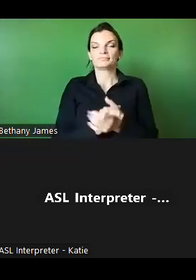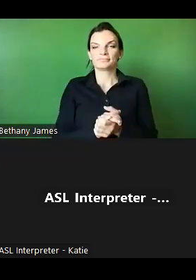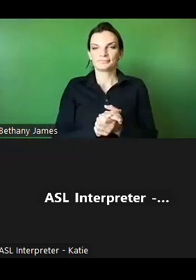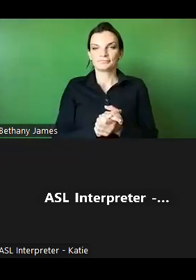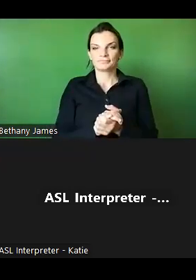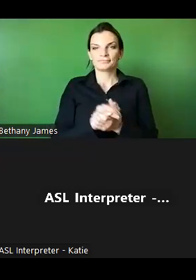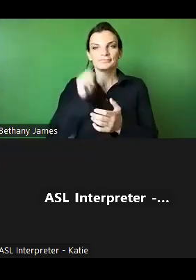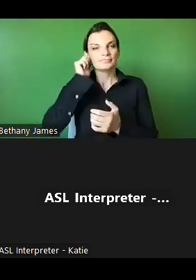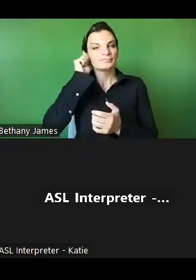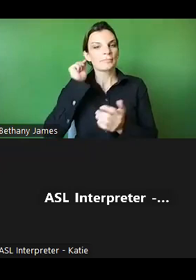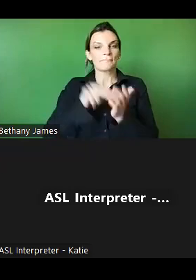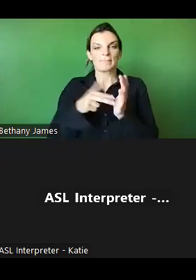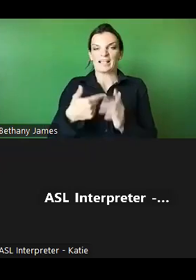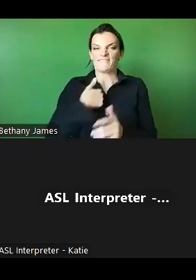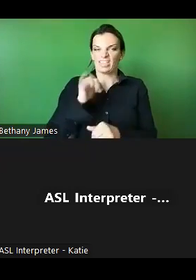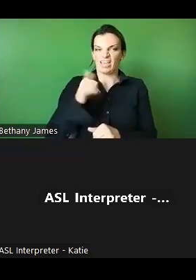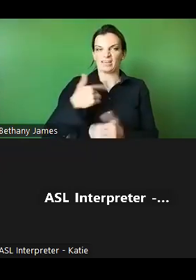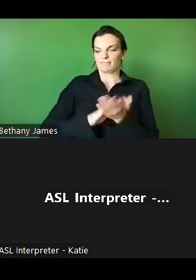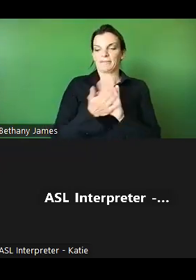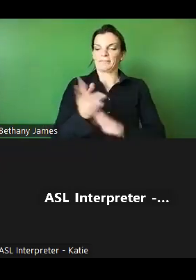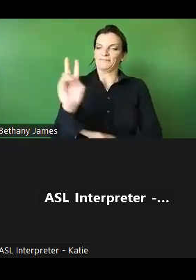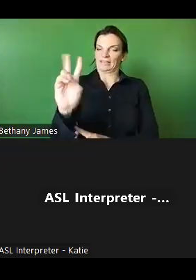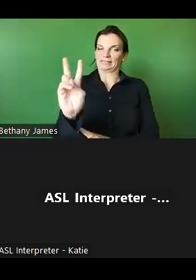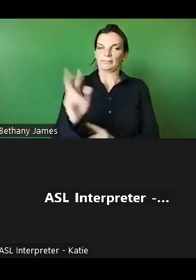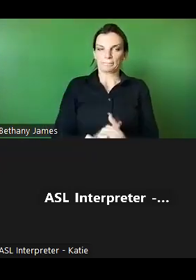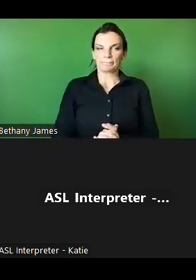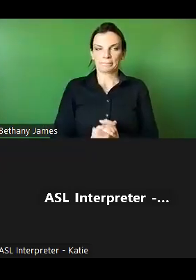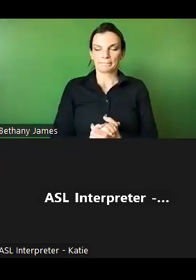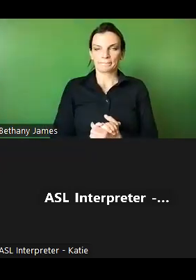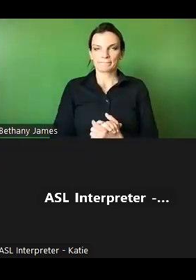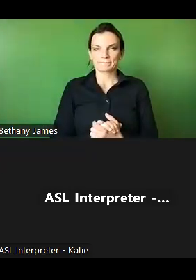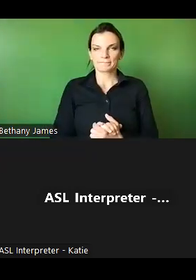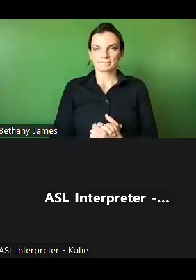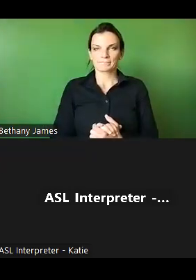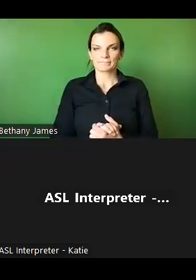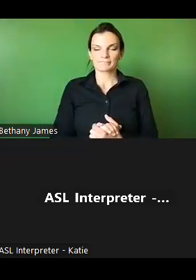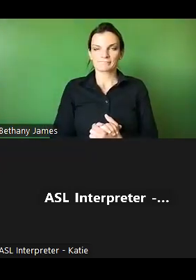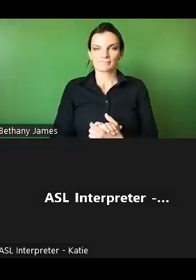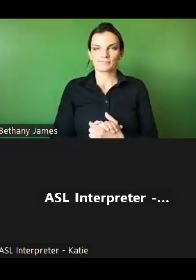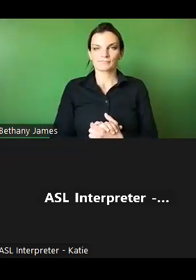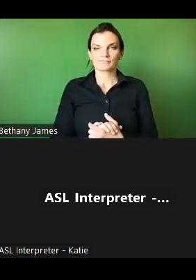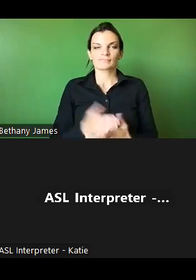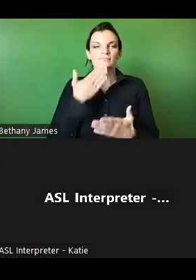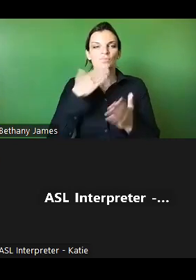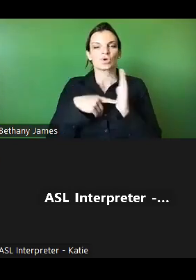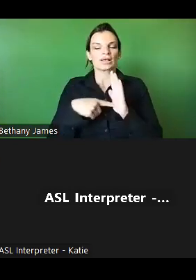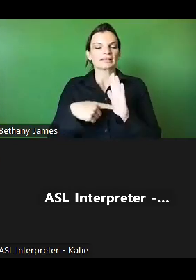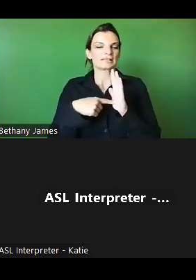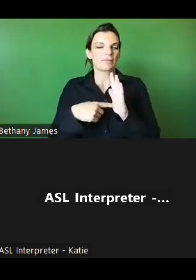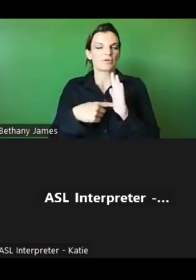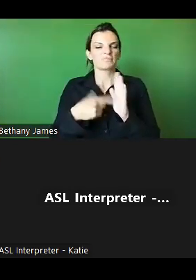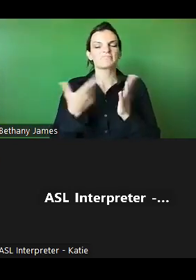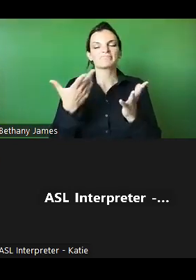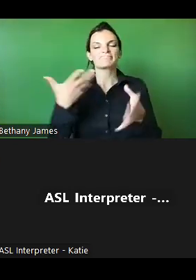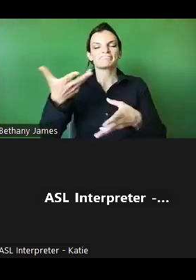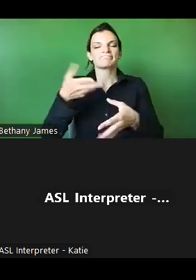a subjective sense of victimhood. I think an extreme example of this is definitely in certain